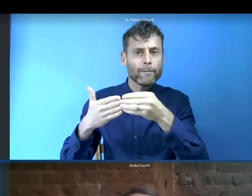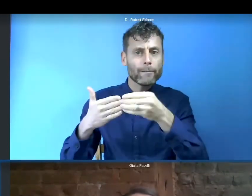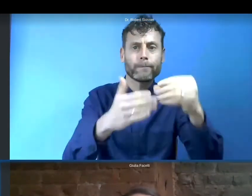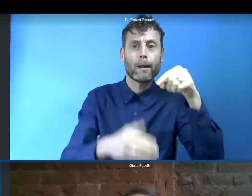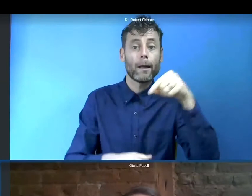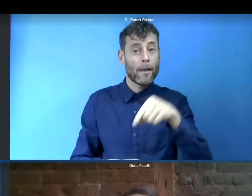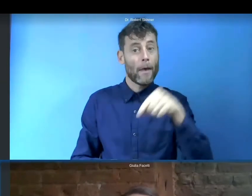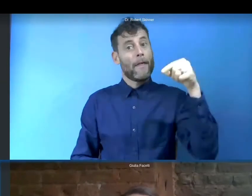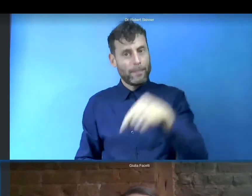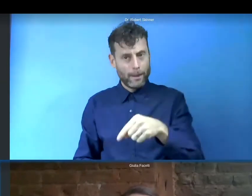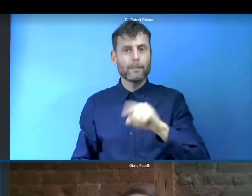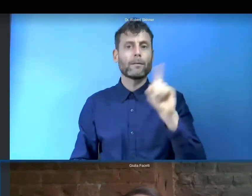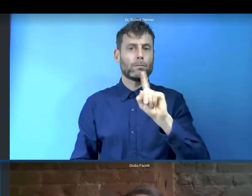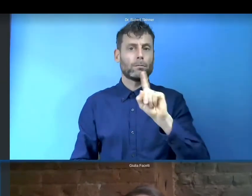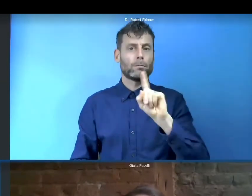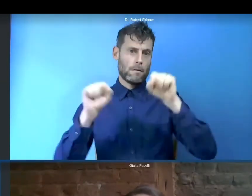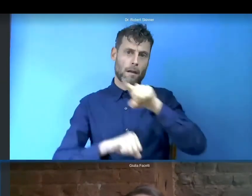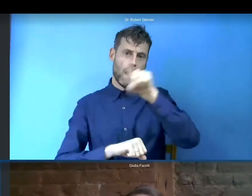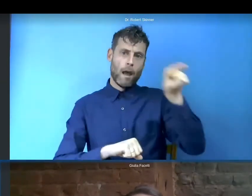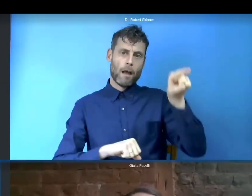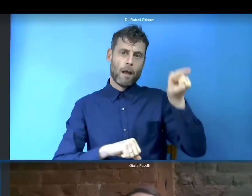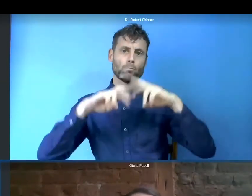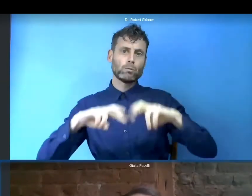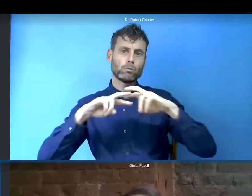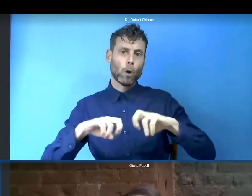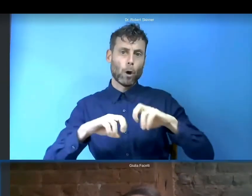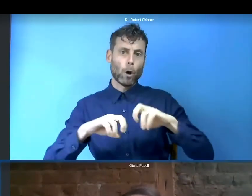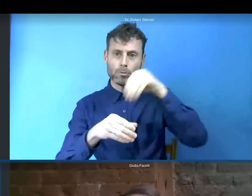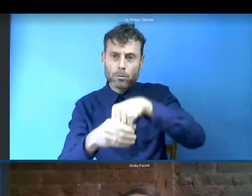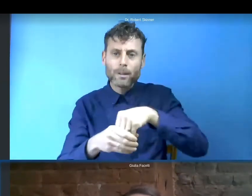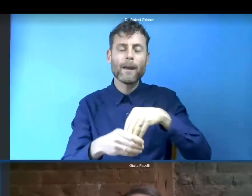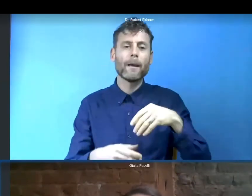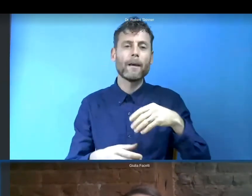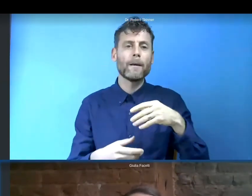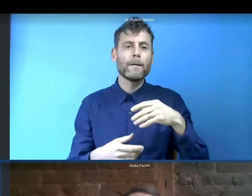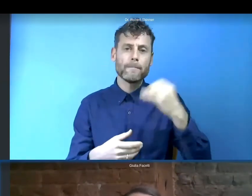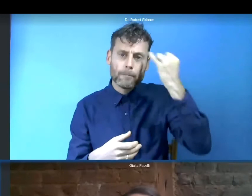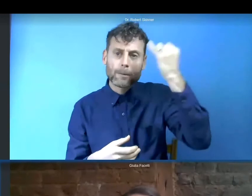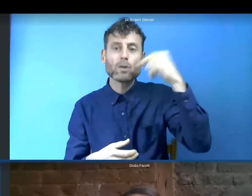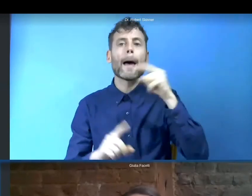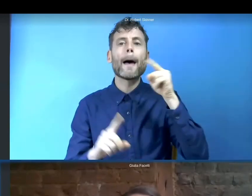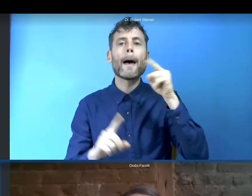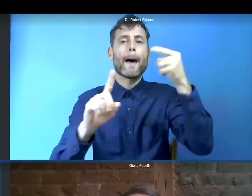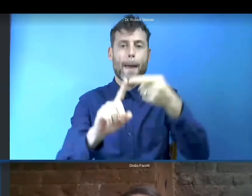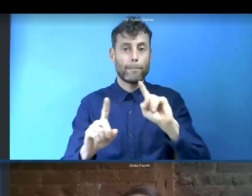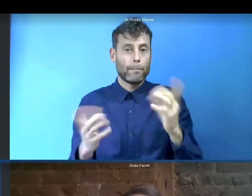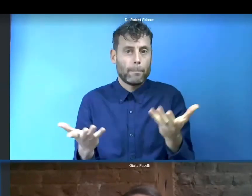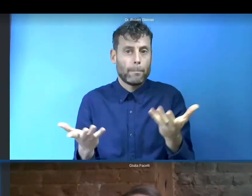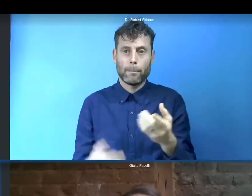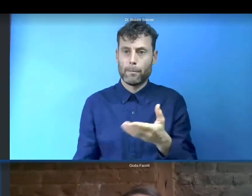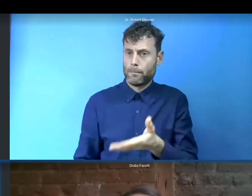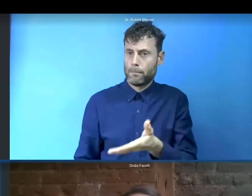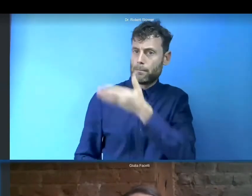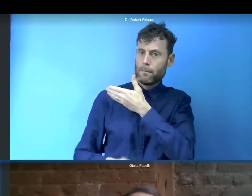researchers, innovators, and actors and cities. The main idea of the upcoming program is to build on the excellence and reputation of